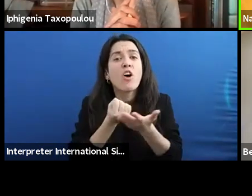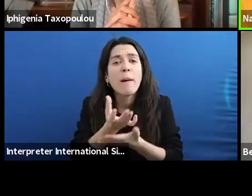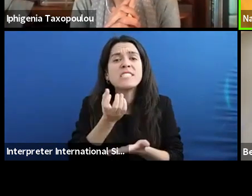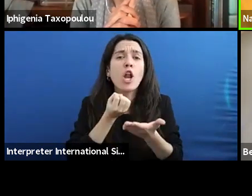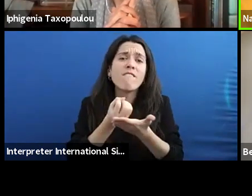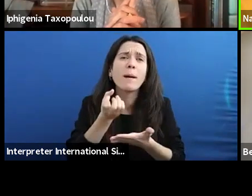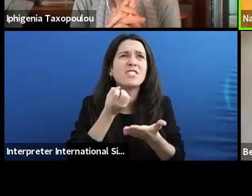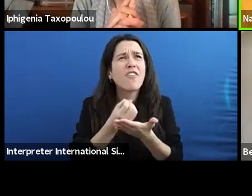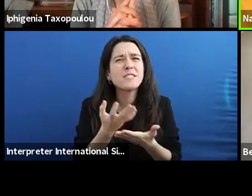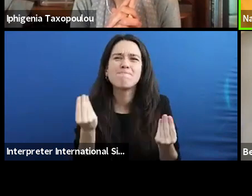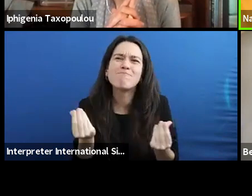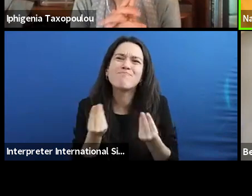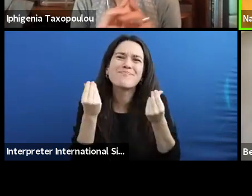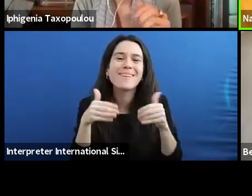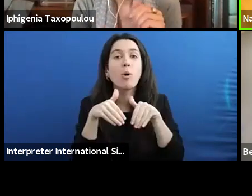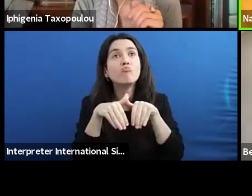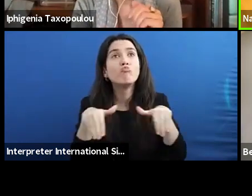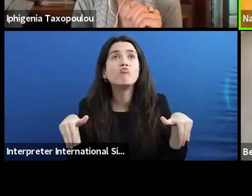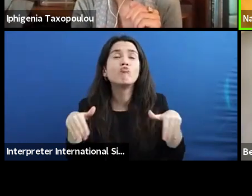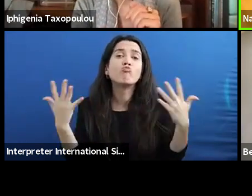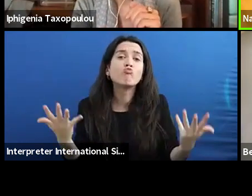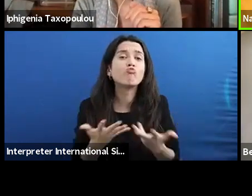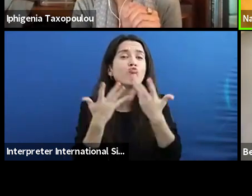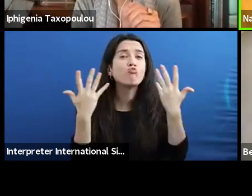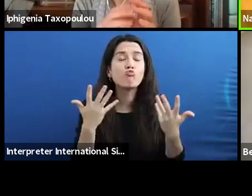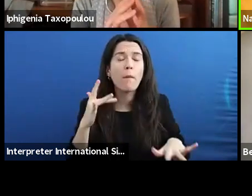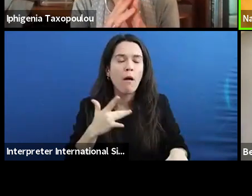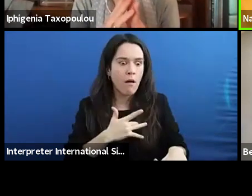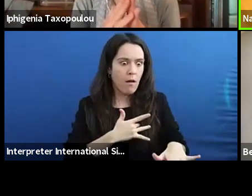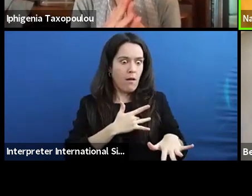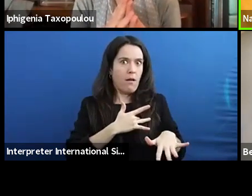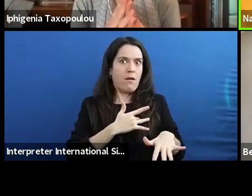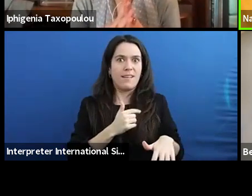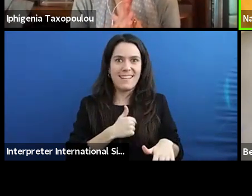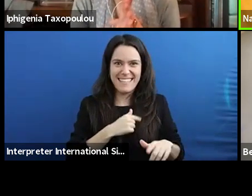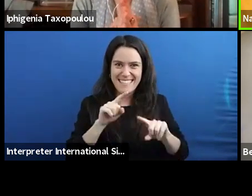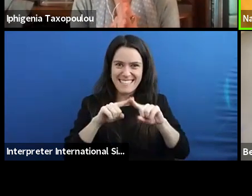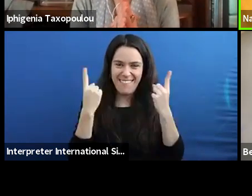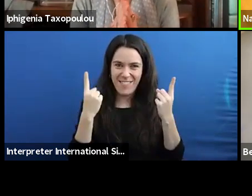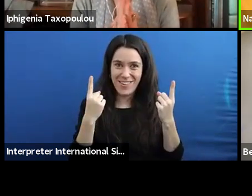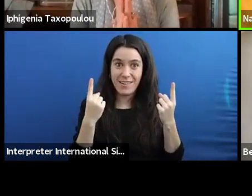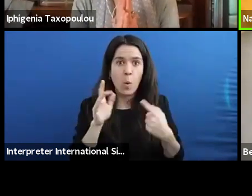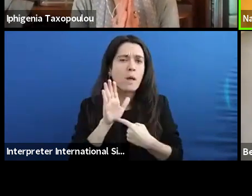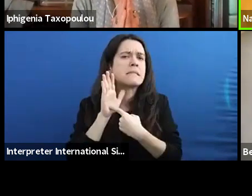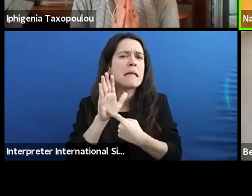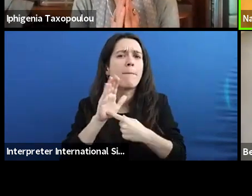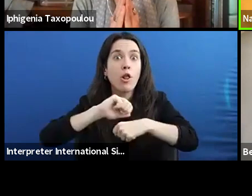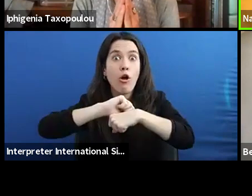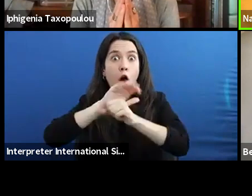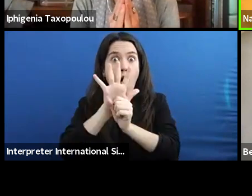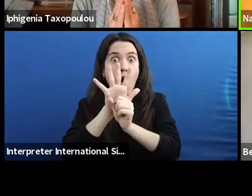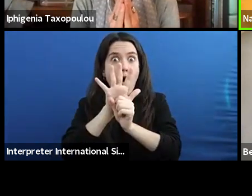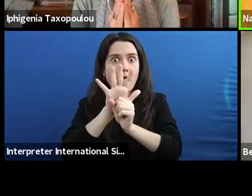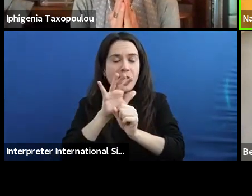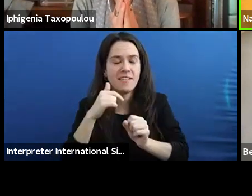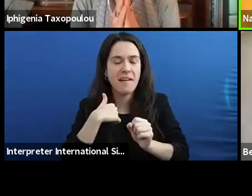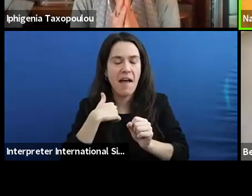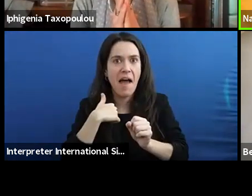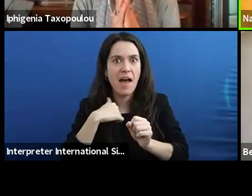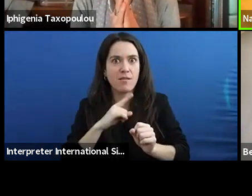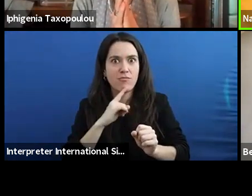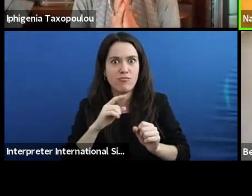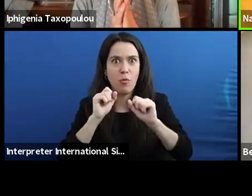happened worldwide. So for example, the coronavirus, I was really surprised how fast something happened.